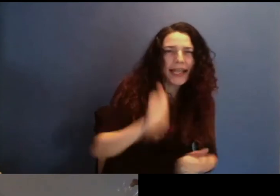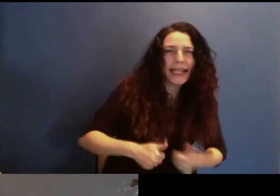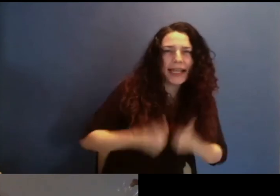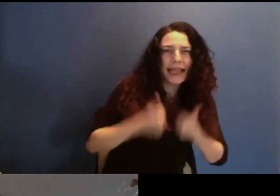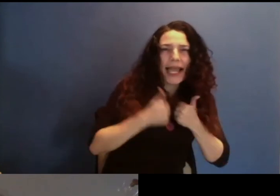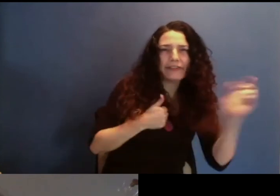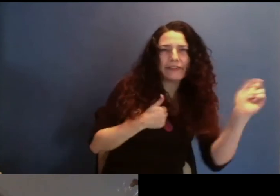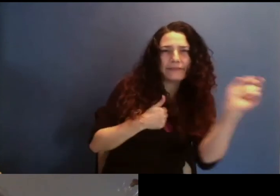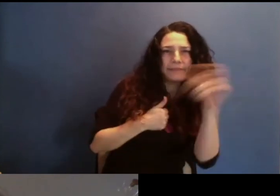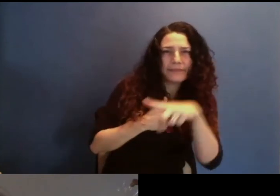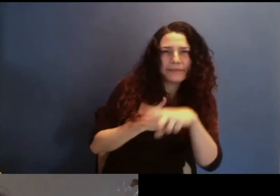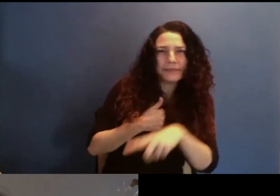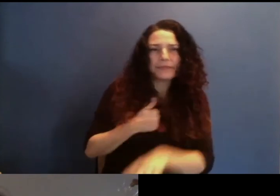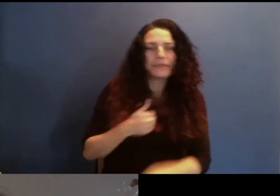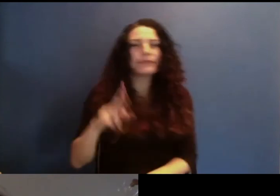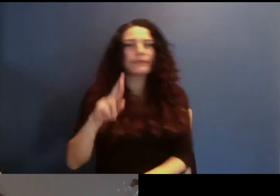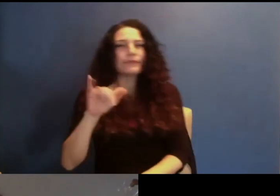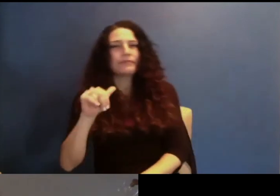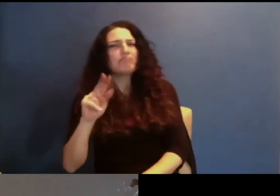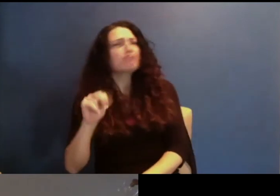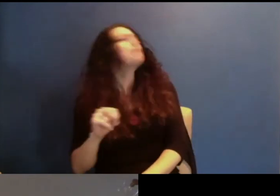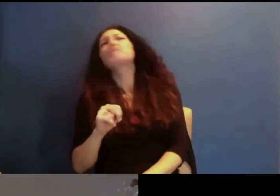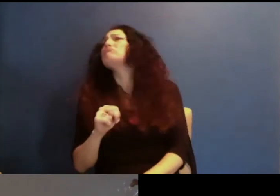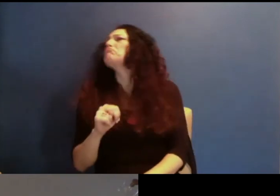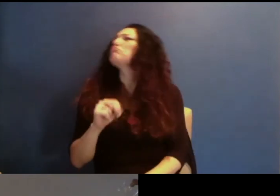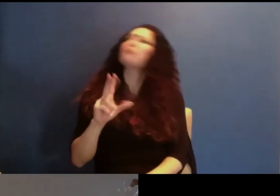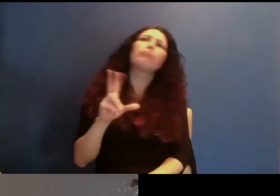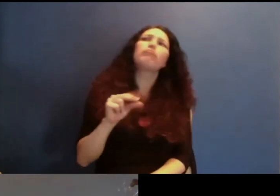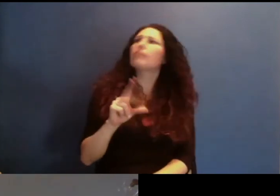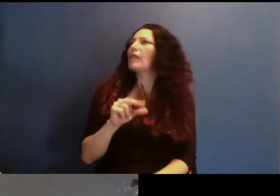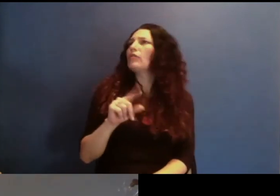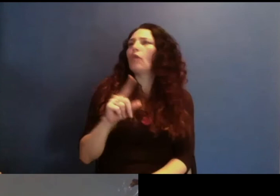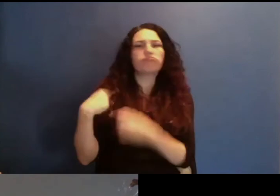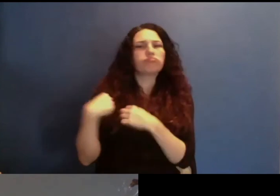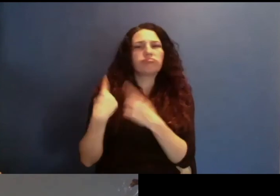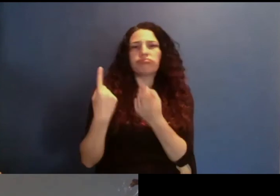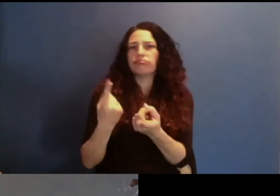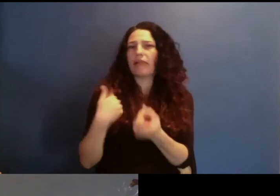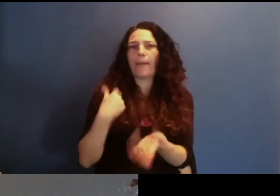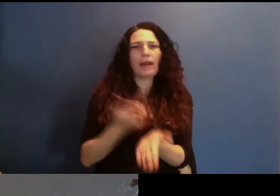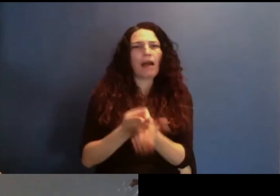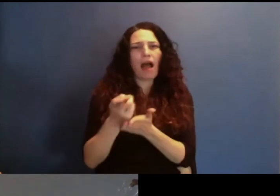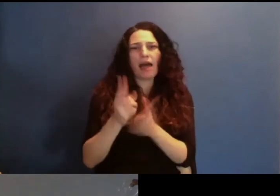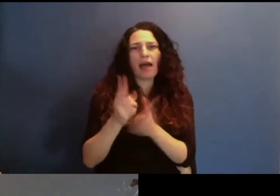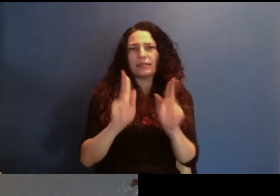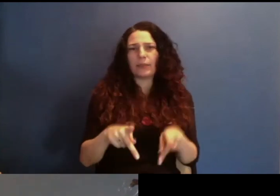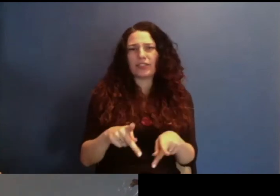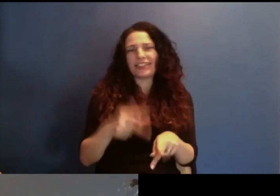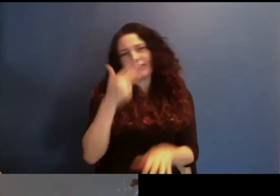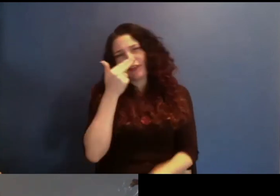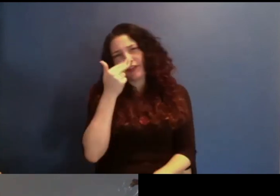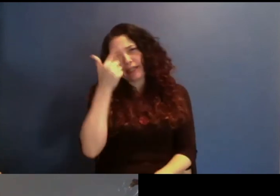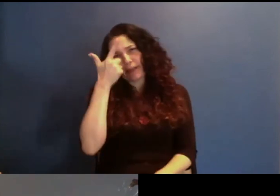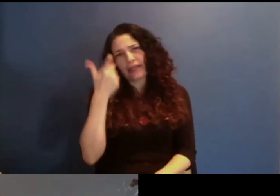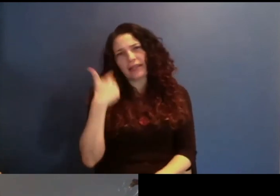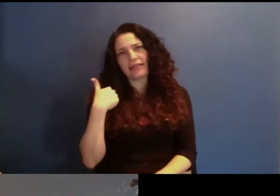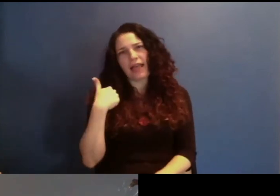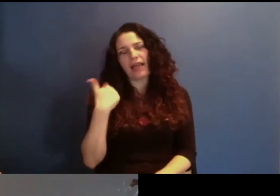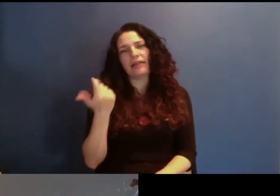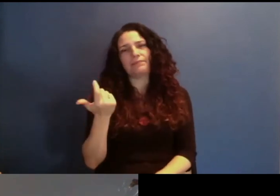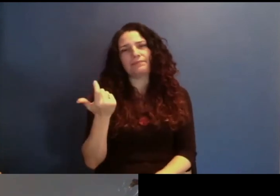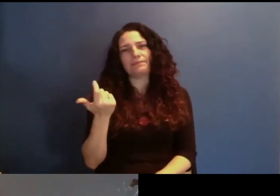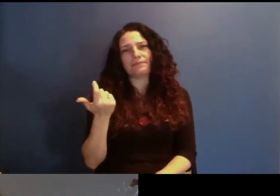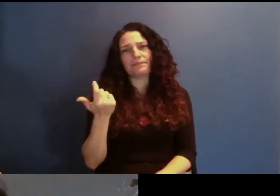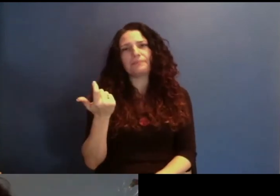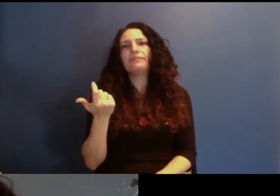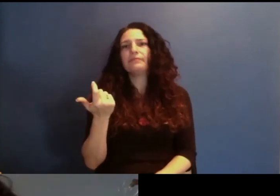No, I mean, I've always been a really honest person. I think in my, like, it's so funny because I made a career from writing,